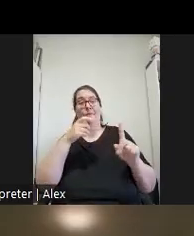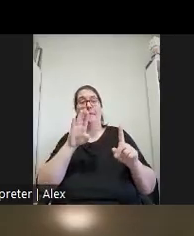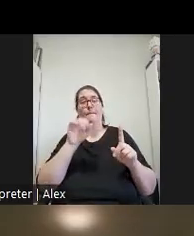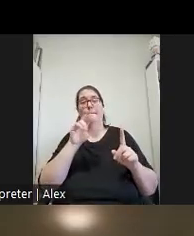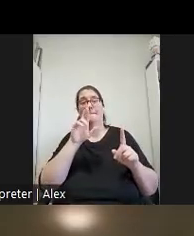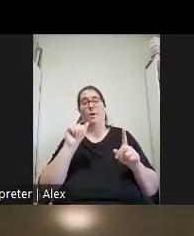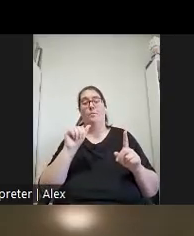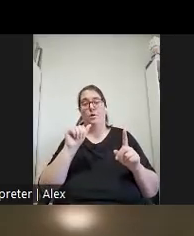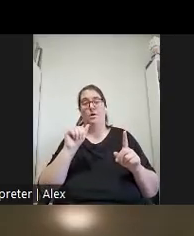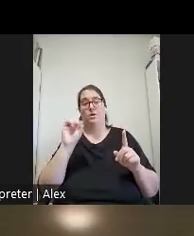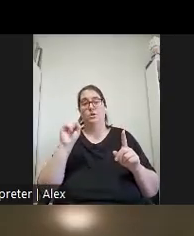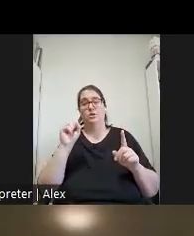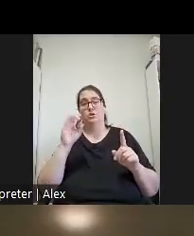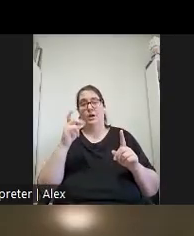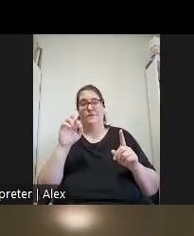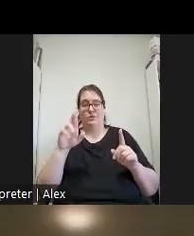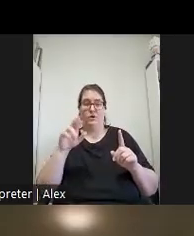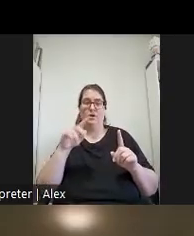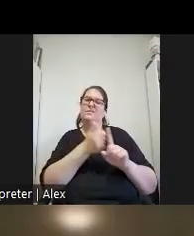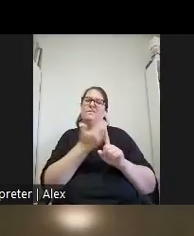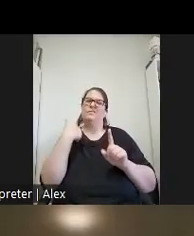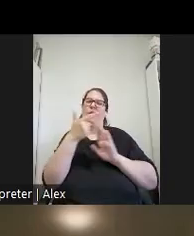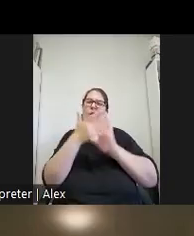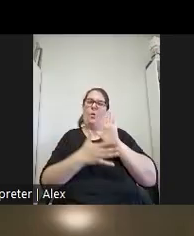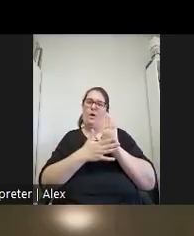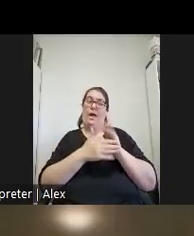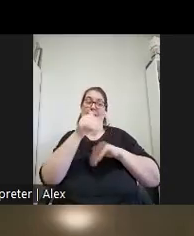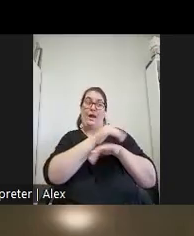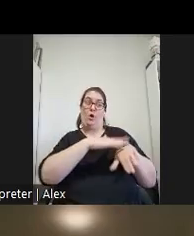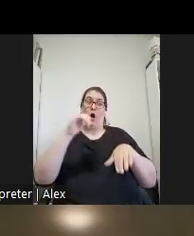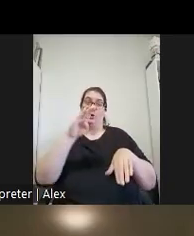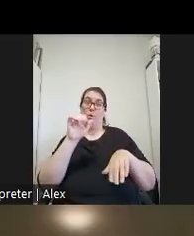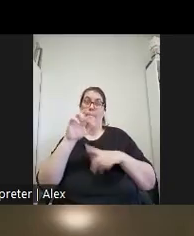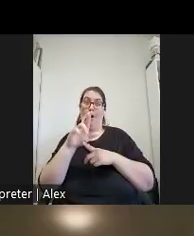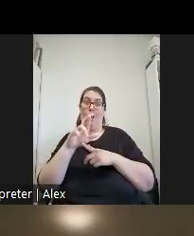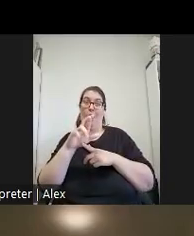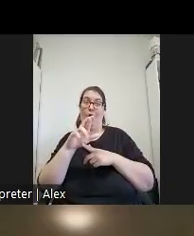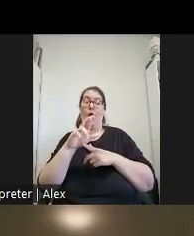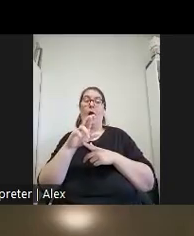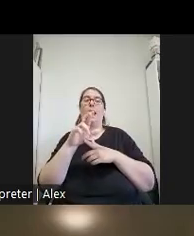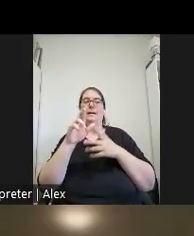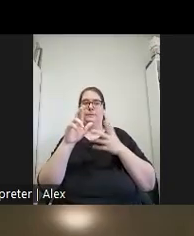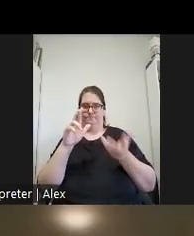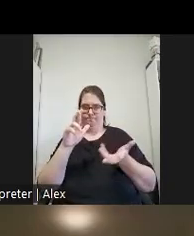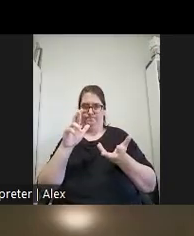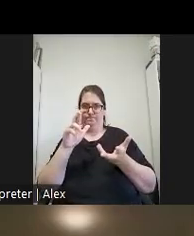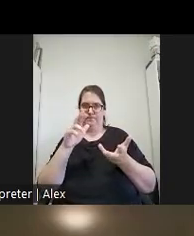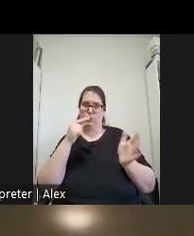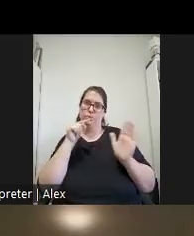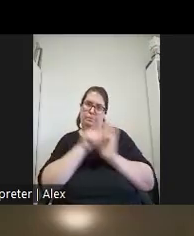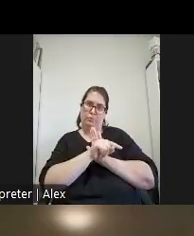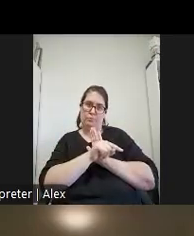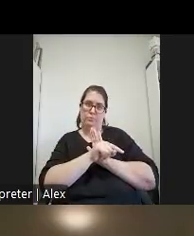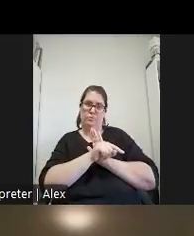Schlifer, who was a lawyer. And on the night of her call to the bar, unfortunately, she was killed. And